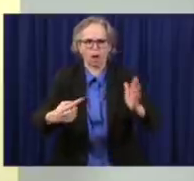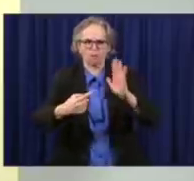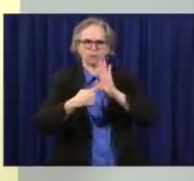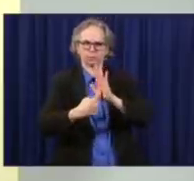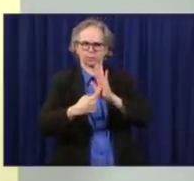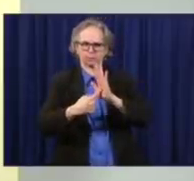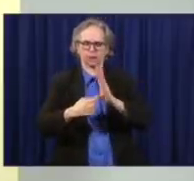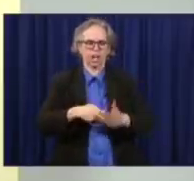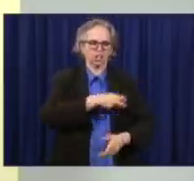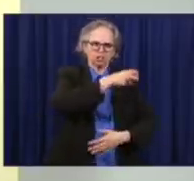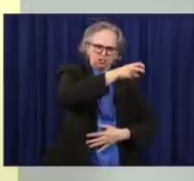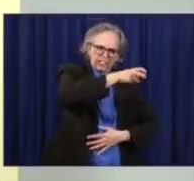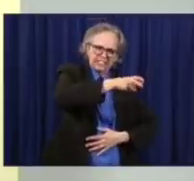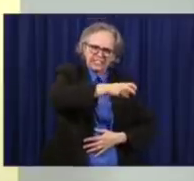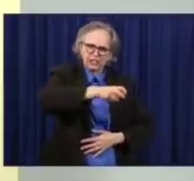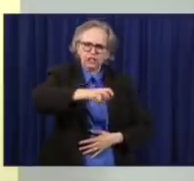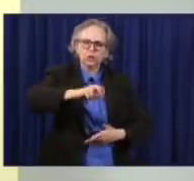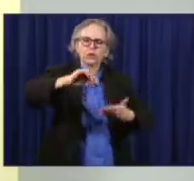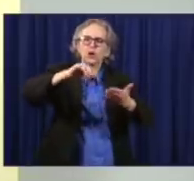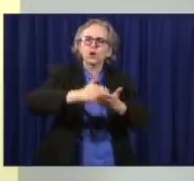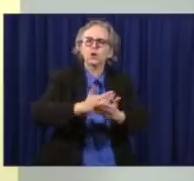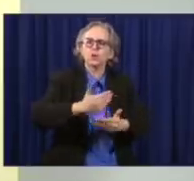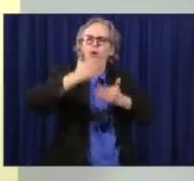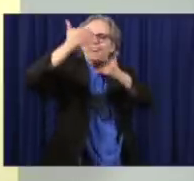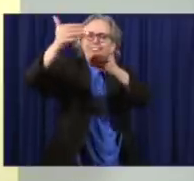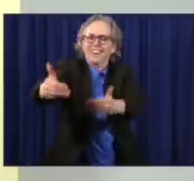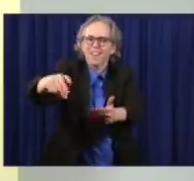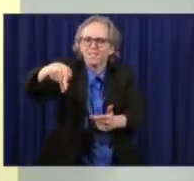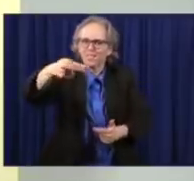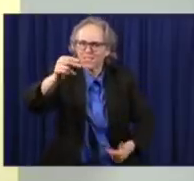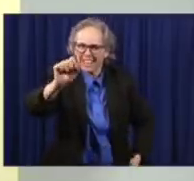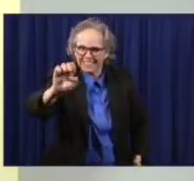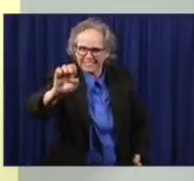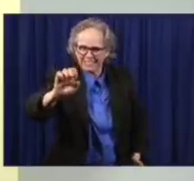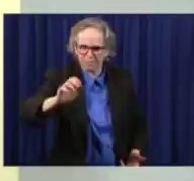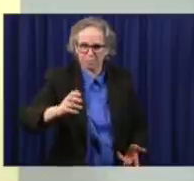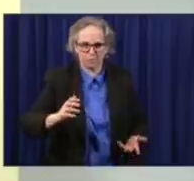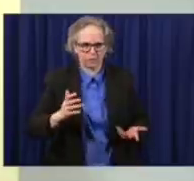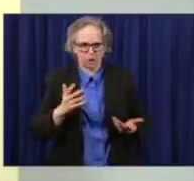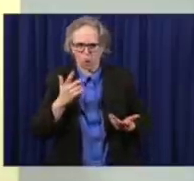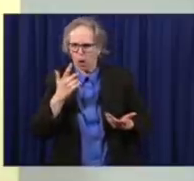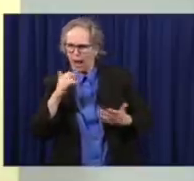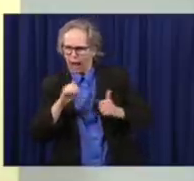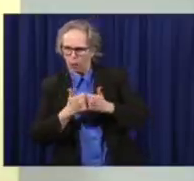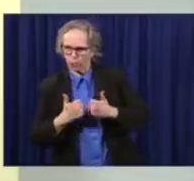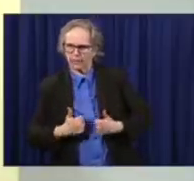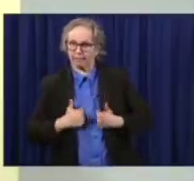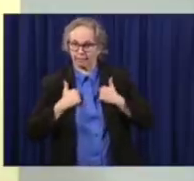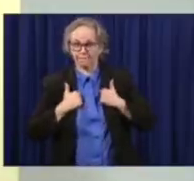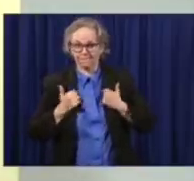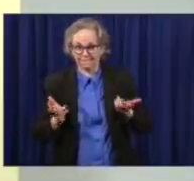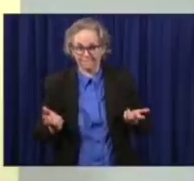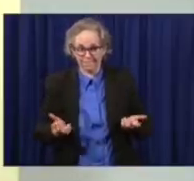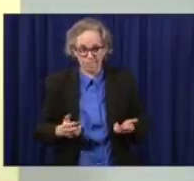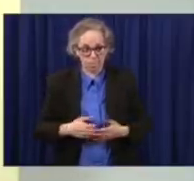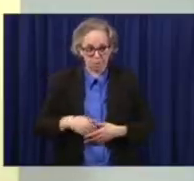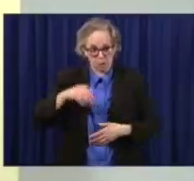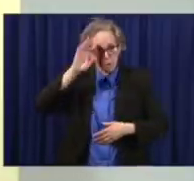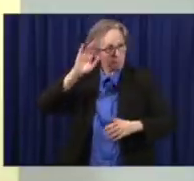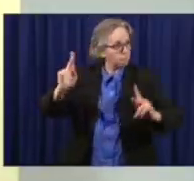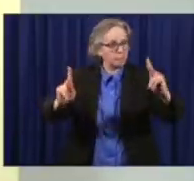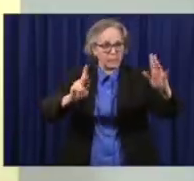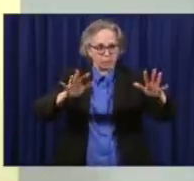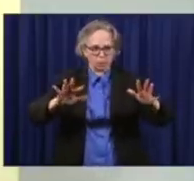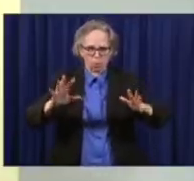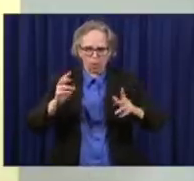how we're going to live our lives. We know that people are starting to go out more. We